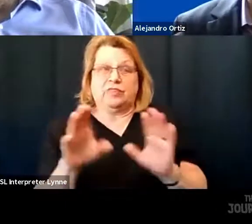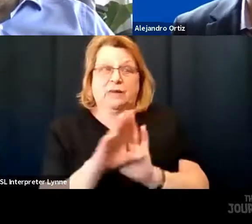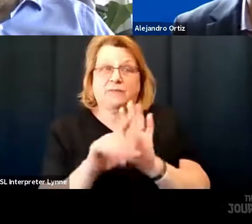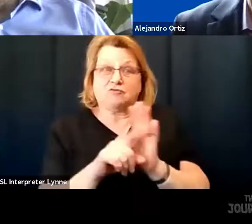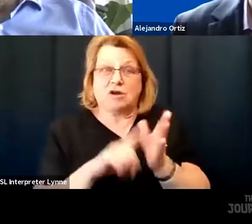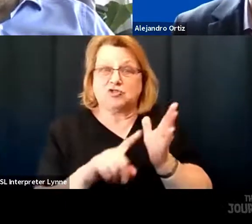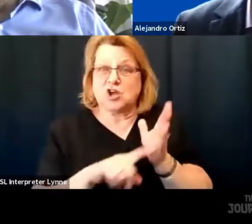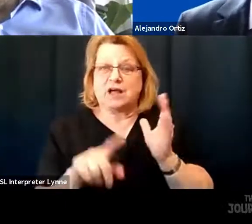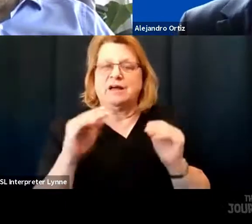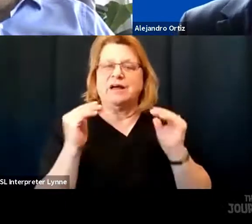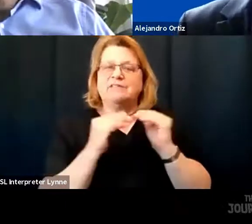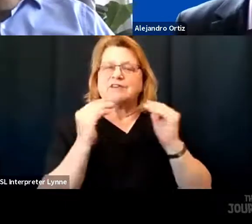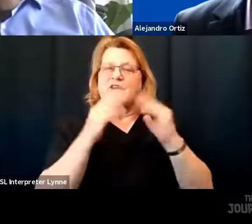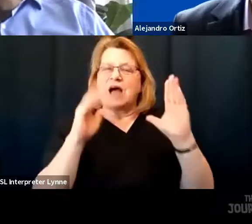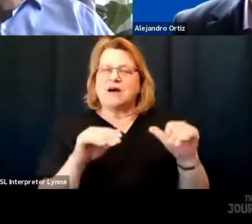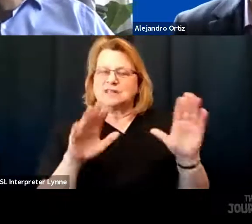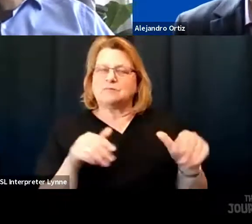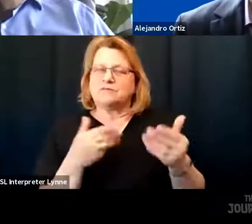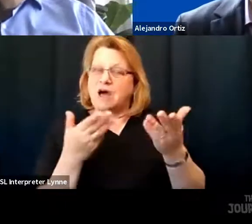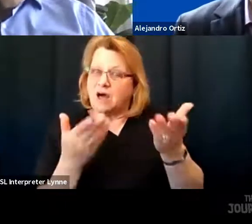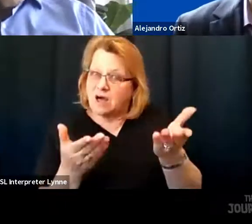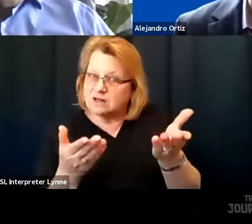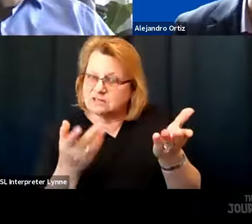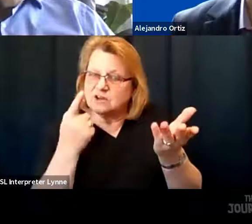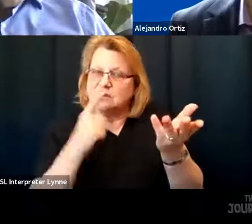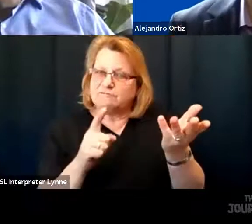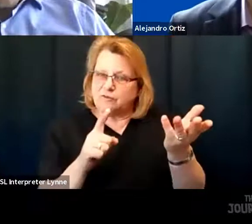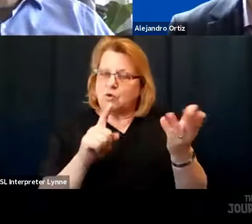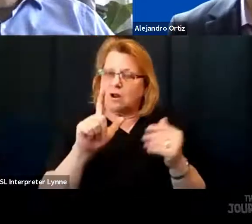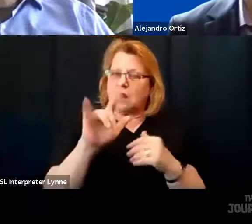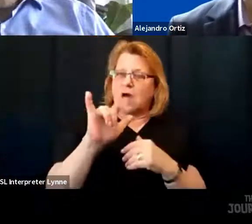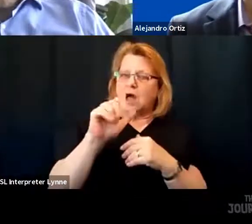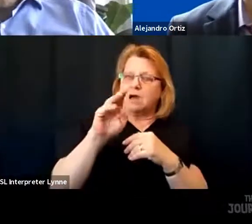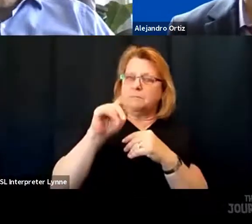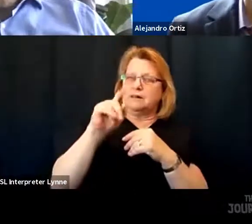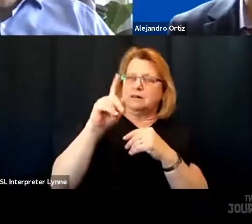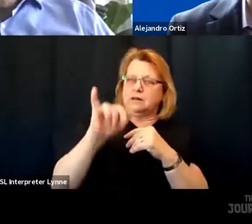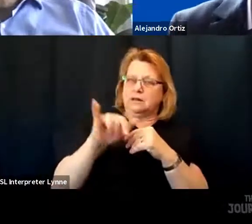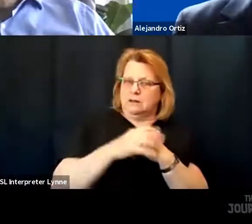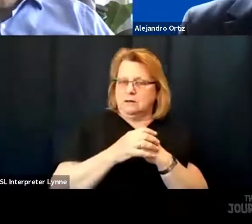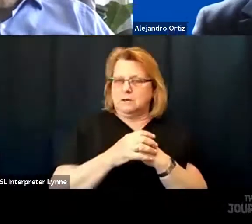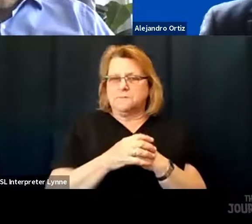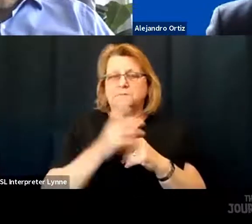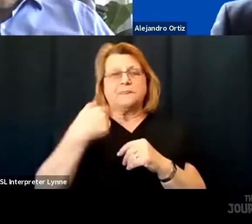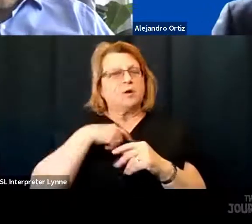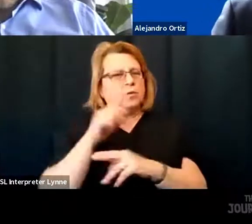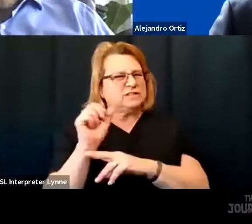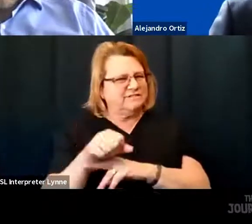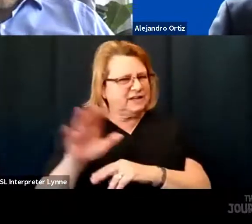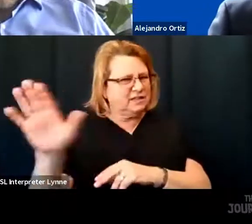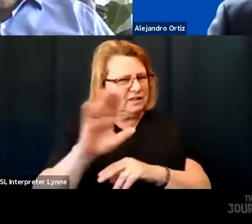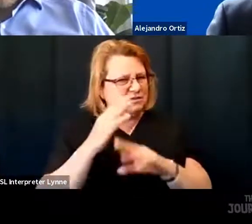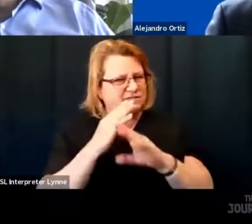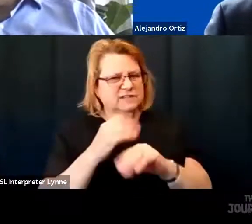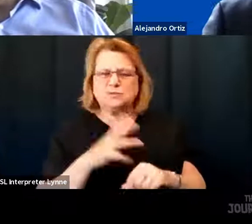the Fair Housing Act provides for vicarious liability. So we, you know, successfully defeated that defense and said, no, you're